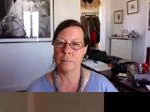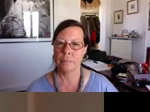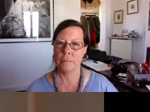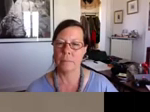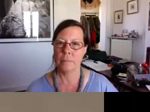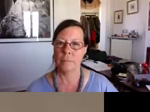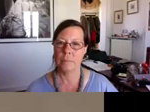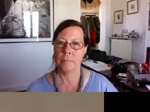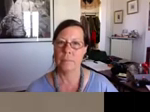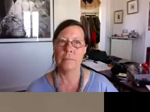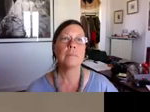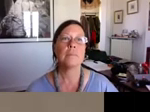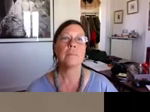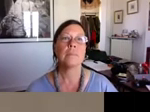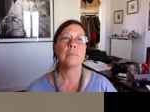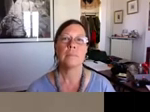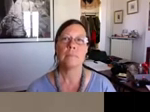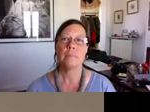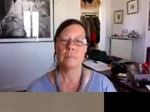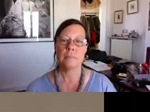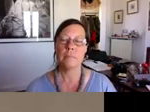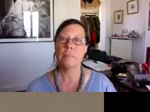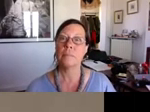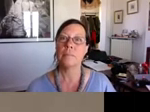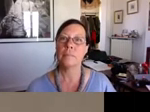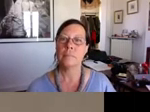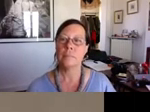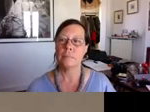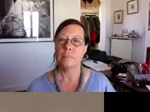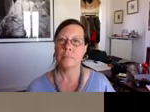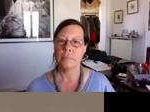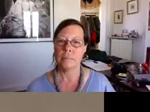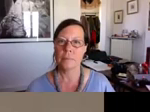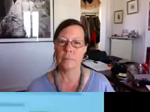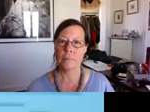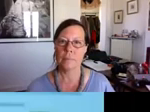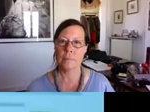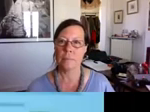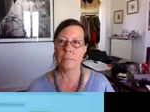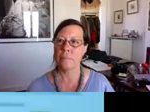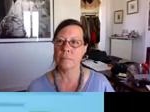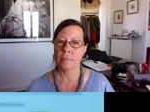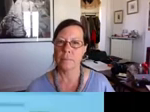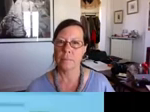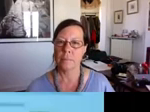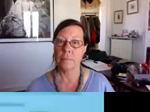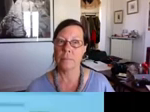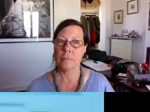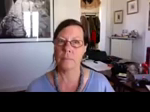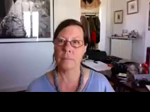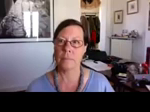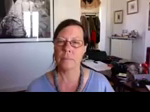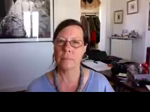online. Christina Tardaghila is the associate director of the International Fact-Checking Network, which is leading an alliance